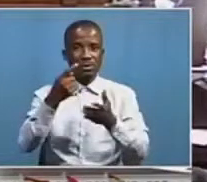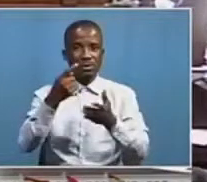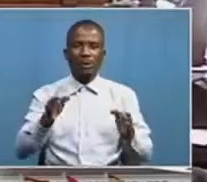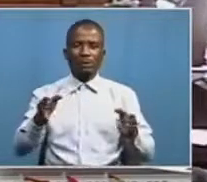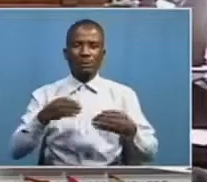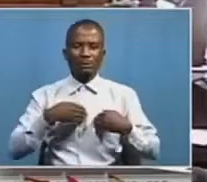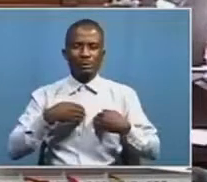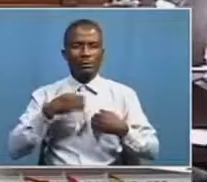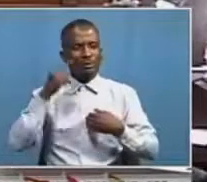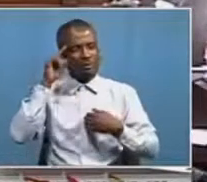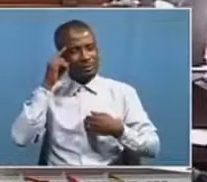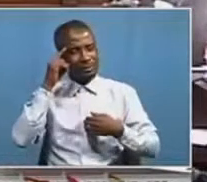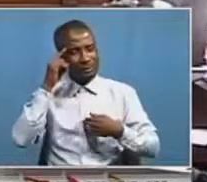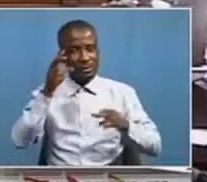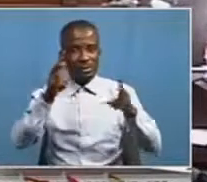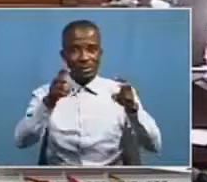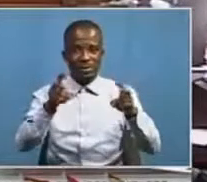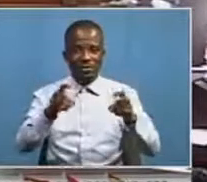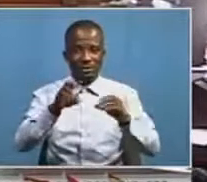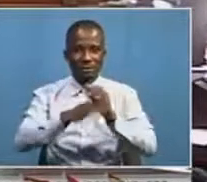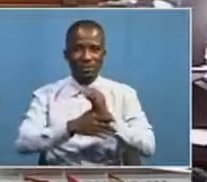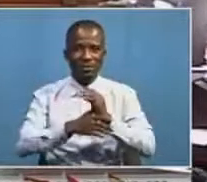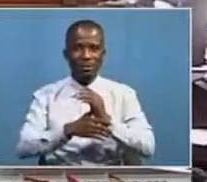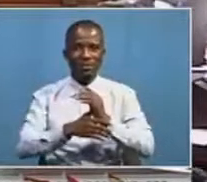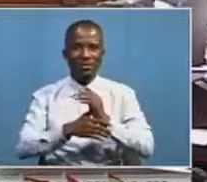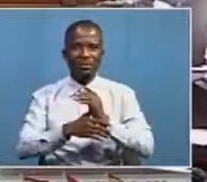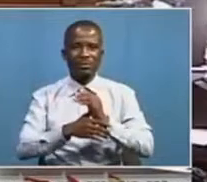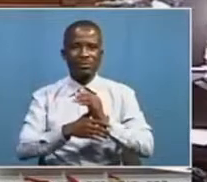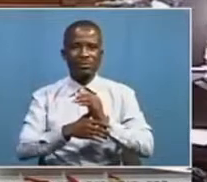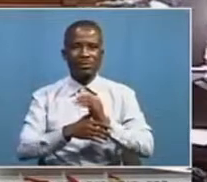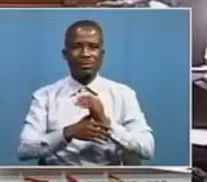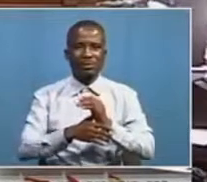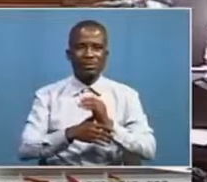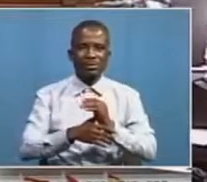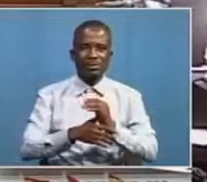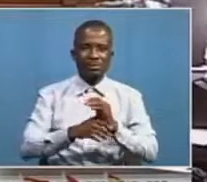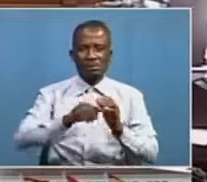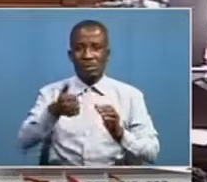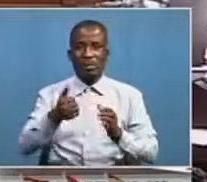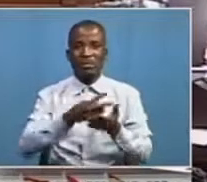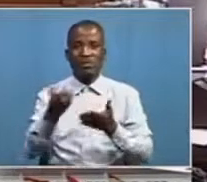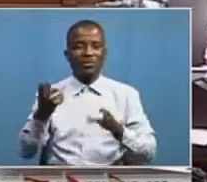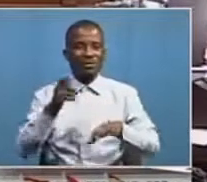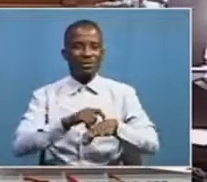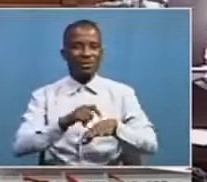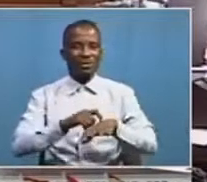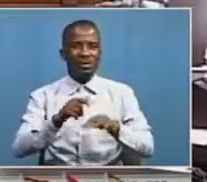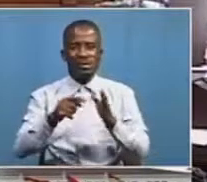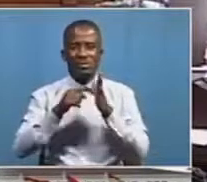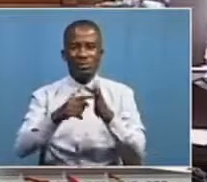a case where issues of limitation, estoppel, per rem judicata are raised and proved as preliminary points. In